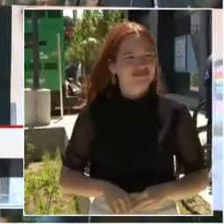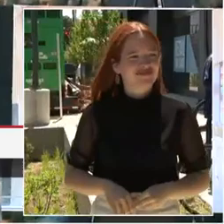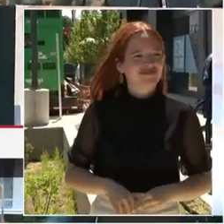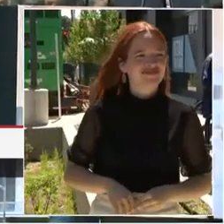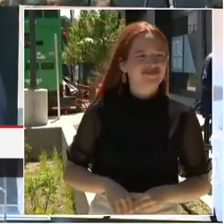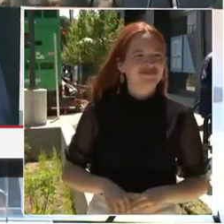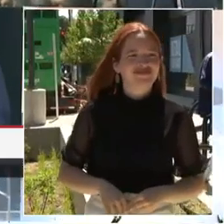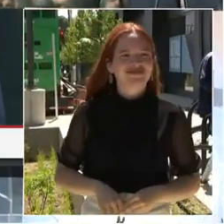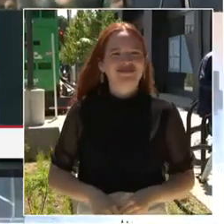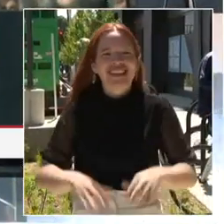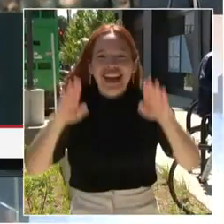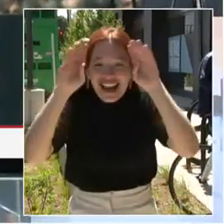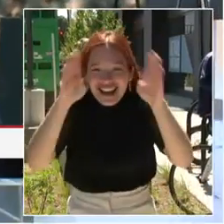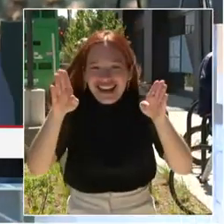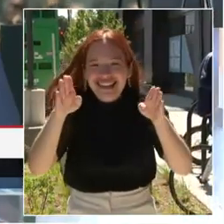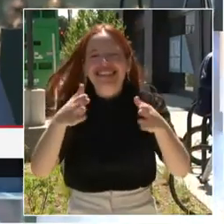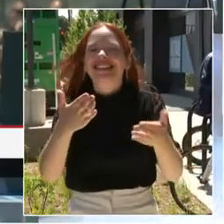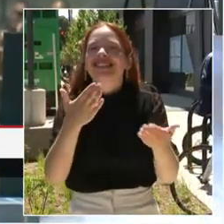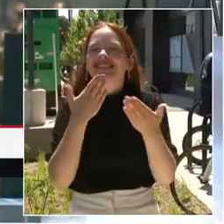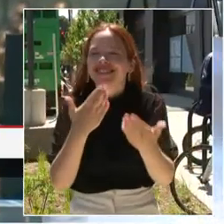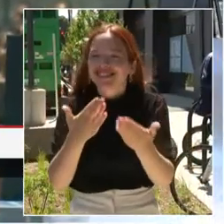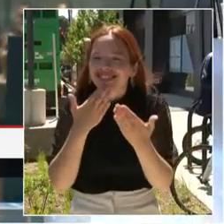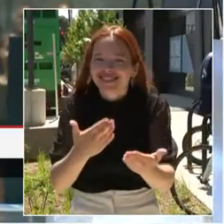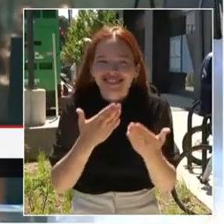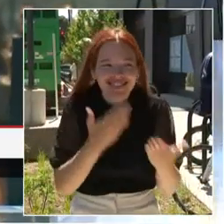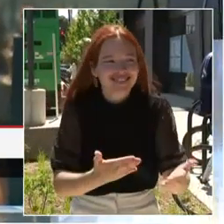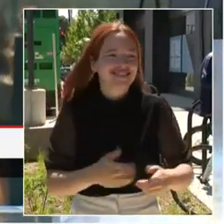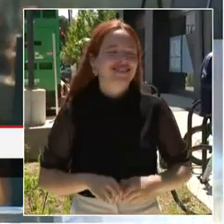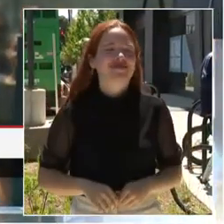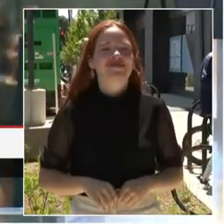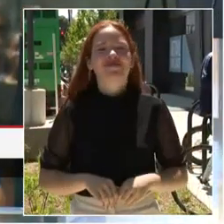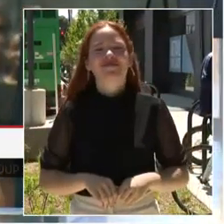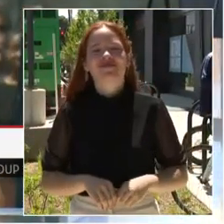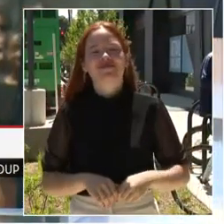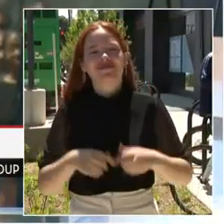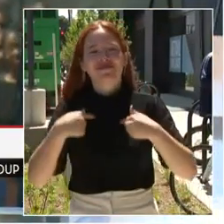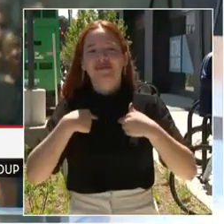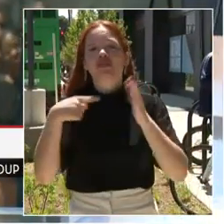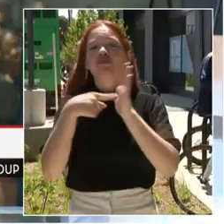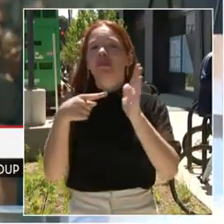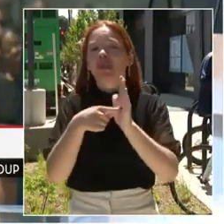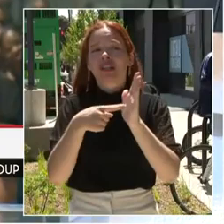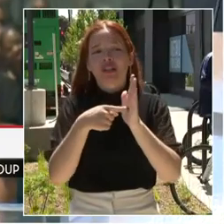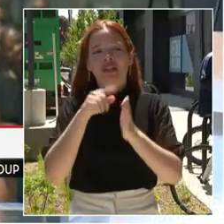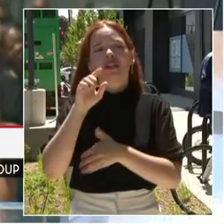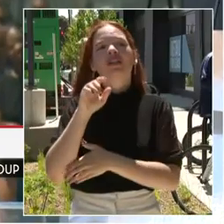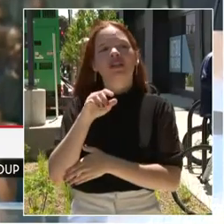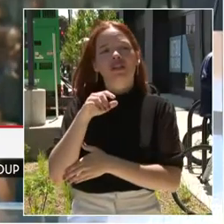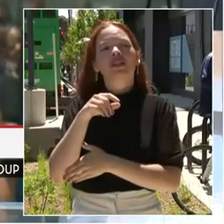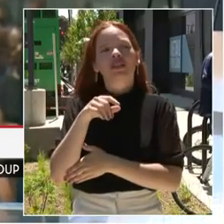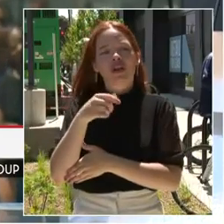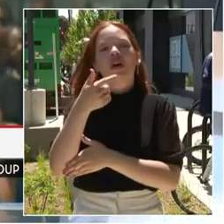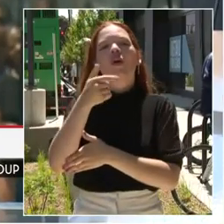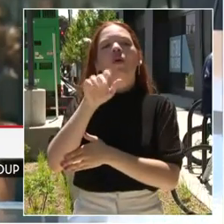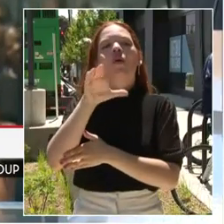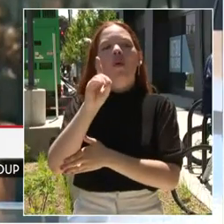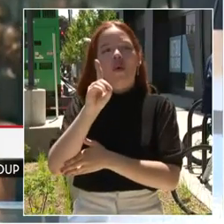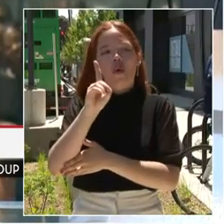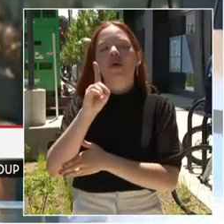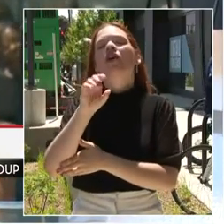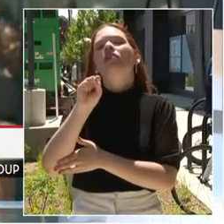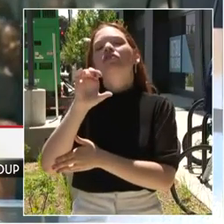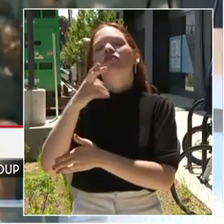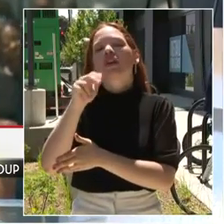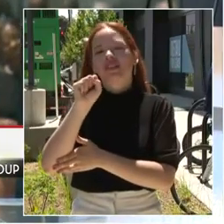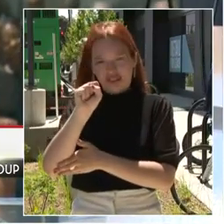Thank you, everyone. On behalf of the Goldman Sachs Urban Investment Group, we're thrilled to have been able to play a role in this transformative